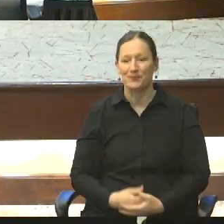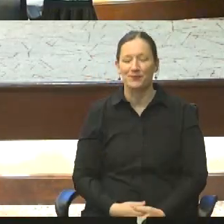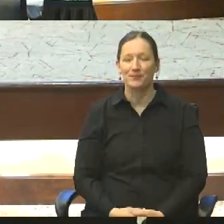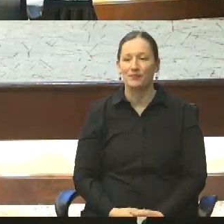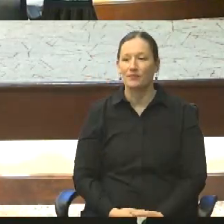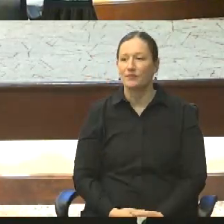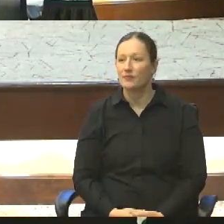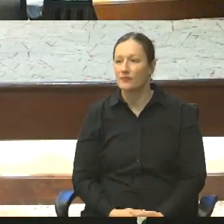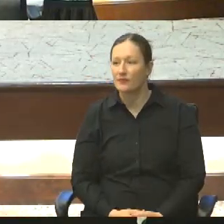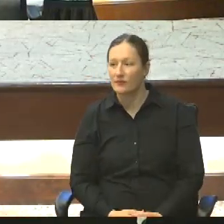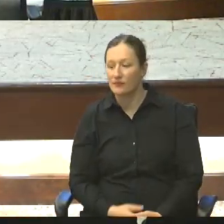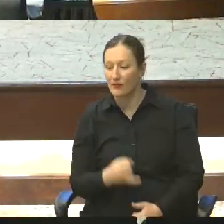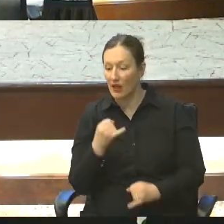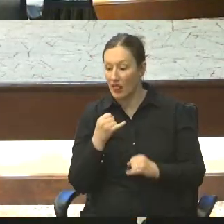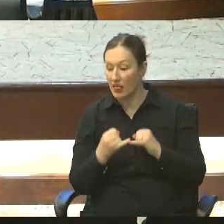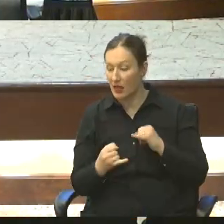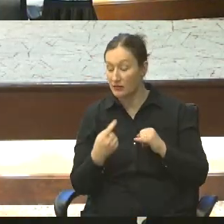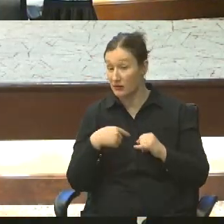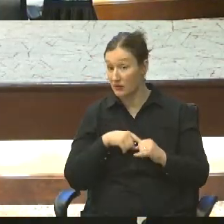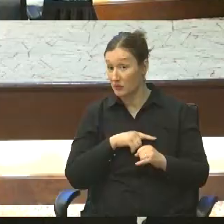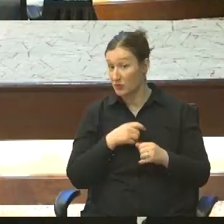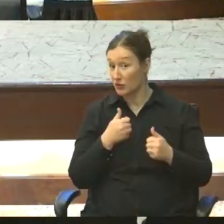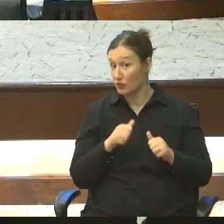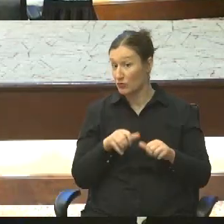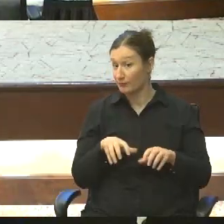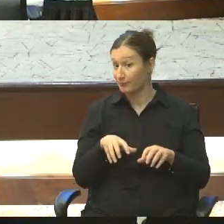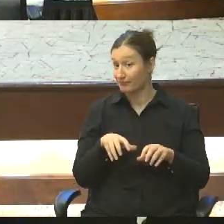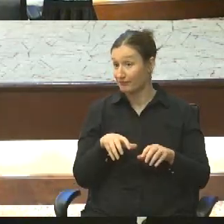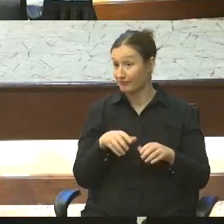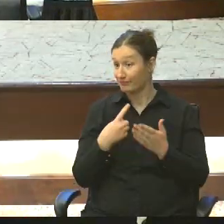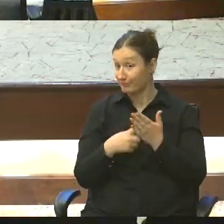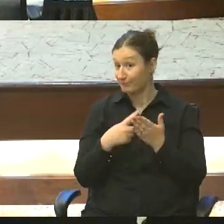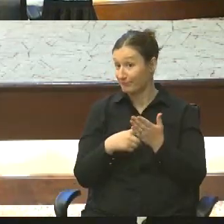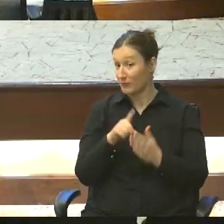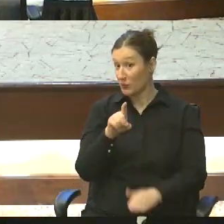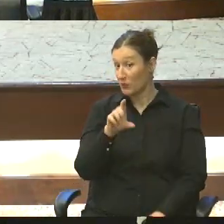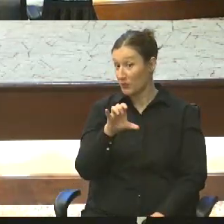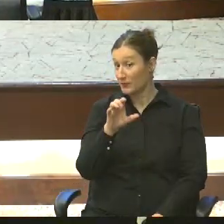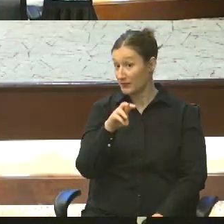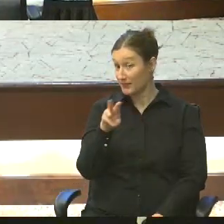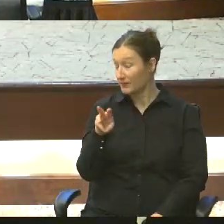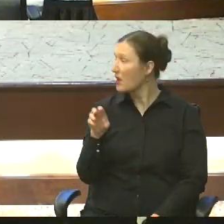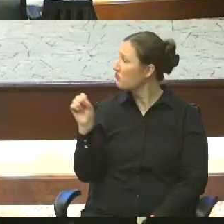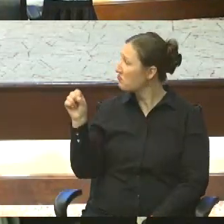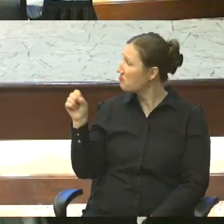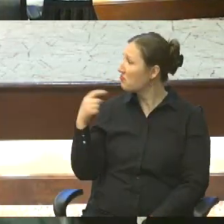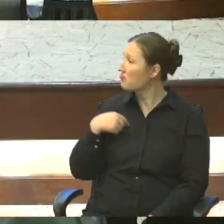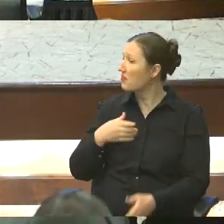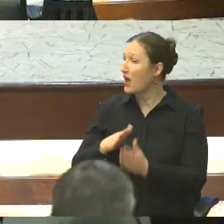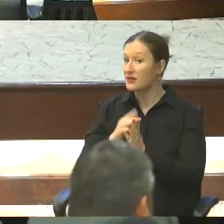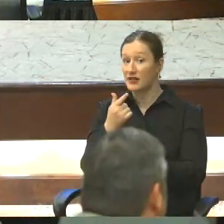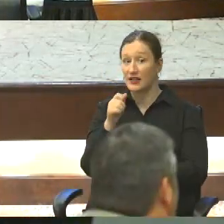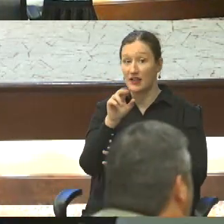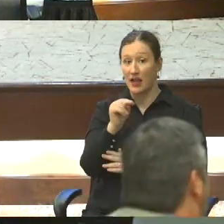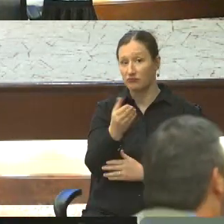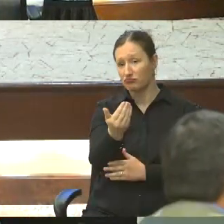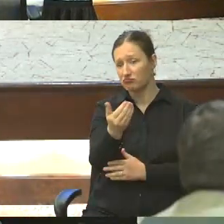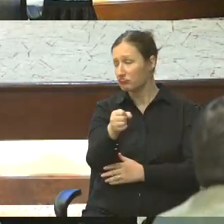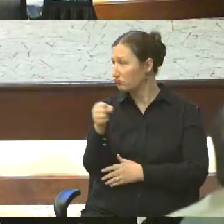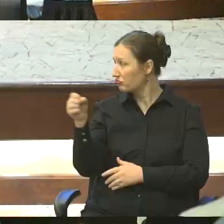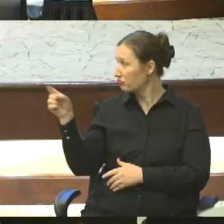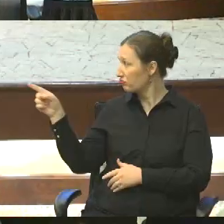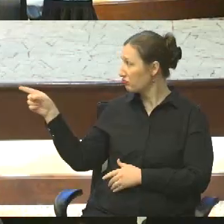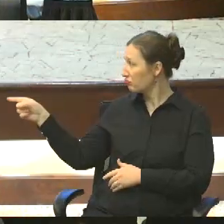Bradley, are we going to try to tackle 166 this time, or how are we going to do it? Yeah, I'd ask Clint to hop on up, and I think there were